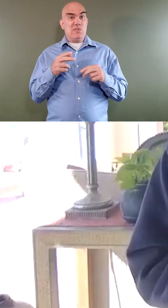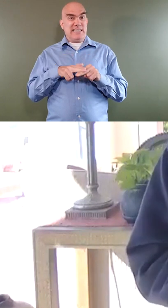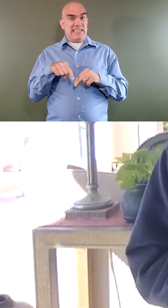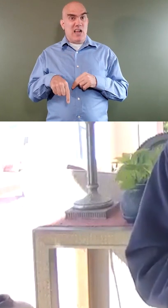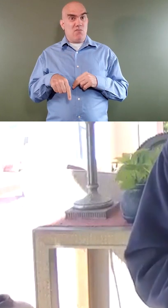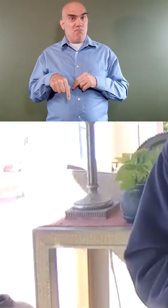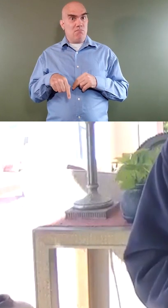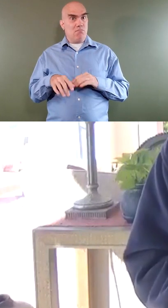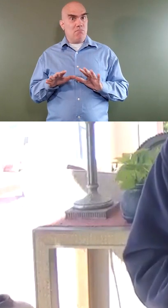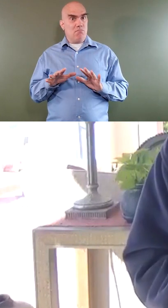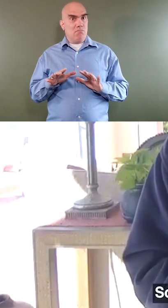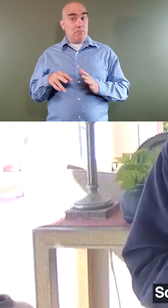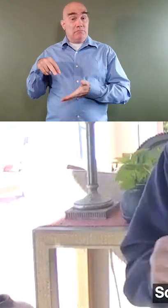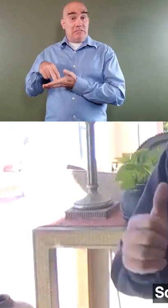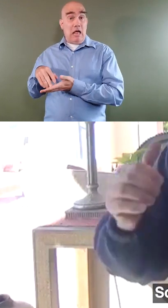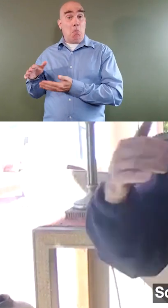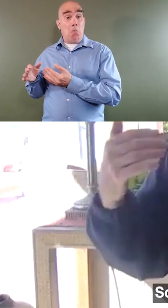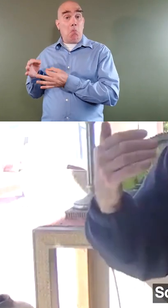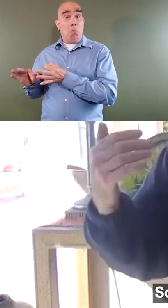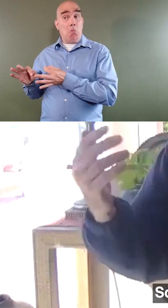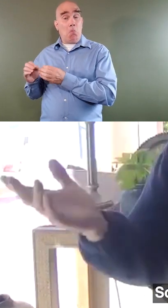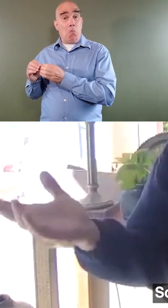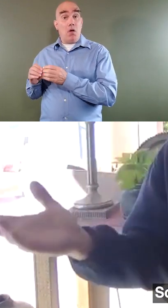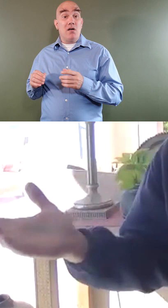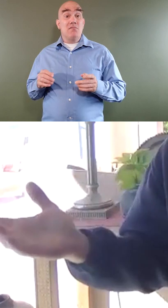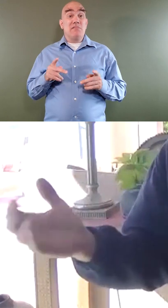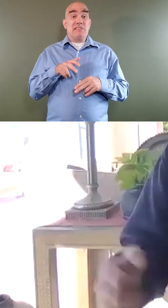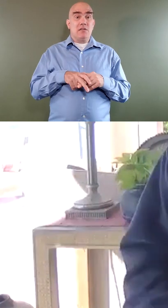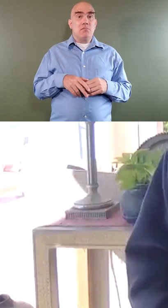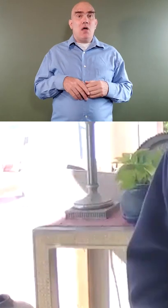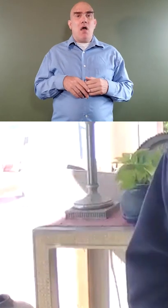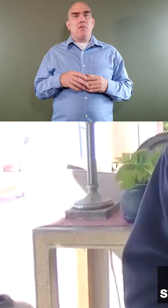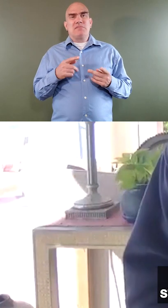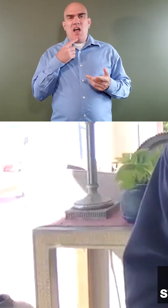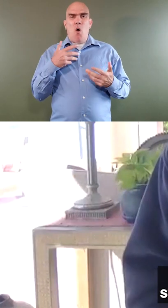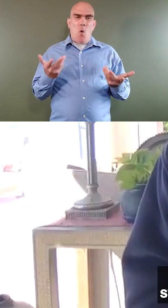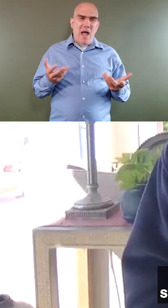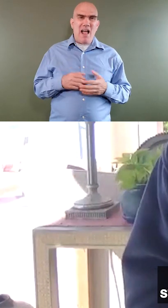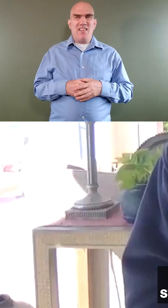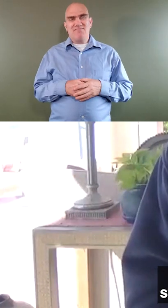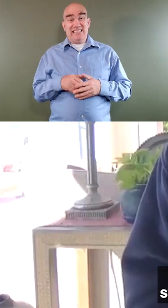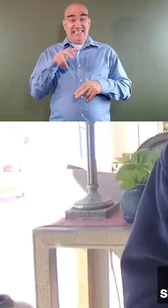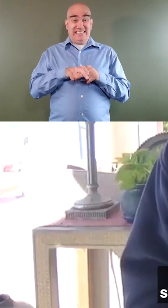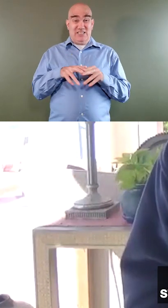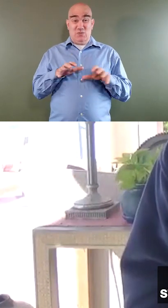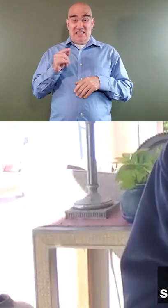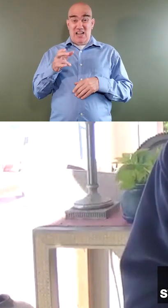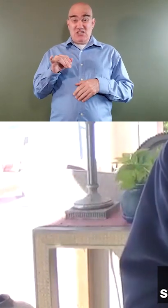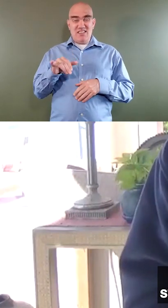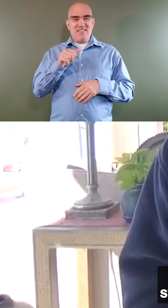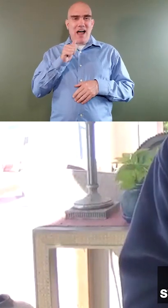down. So a lot of people view, oh, well, sitting down doing Tai Chi, that's not as cool as standing up and doing Tai